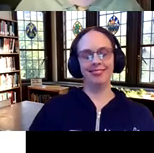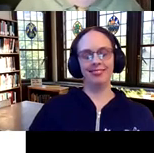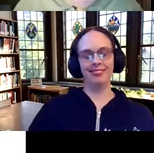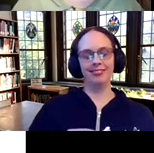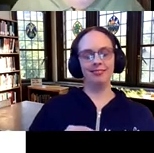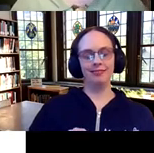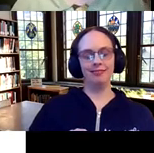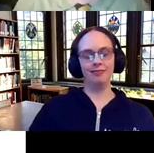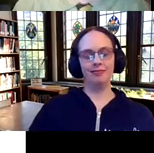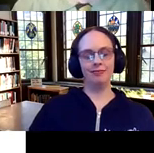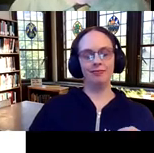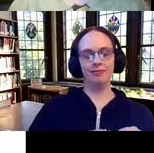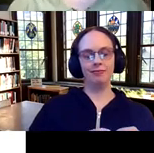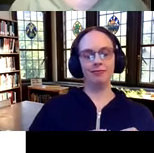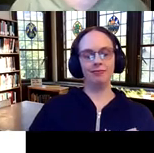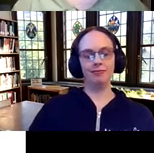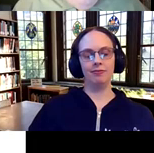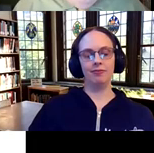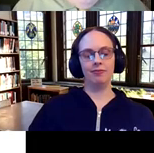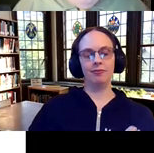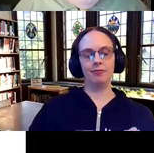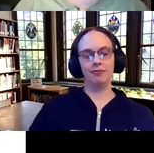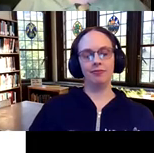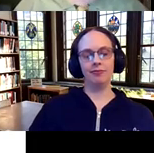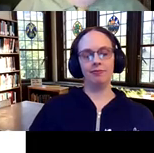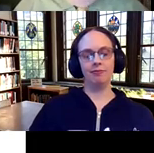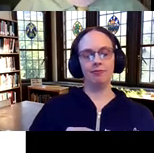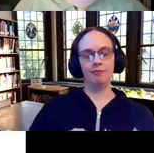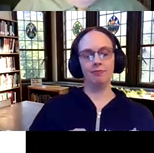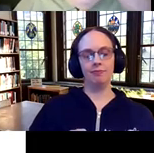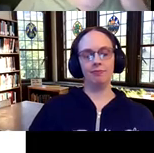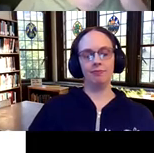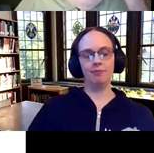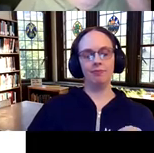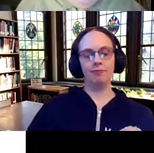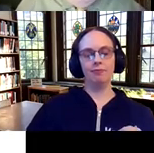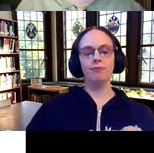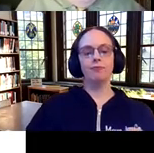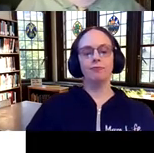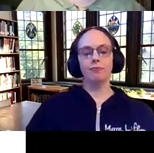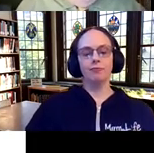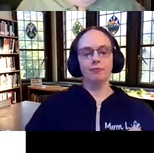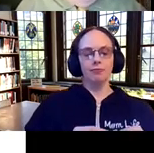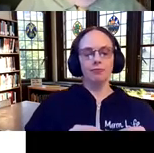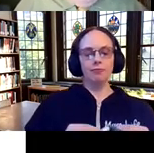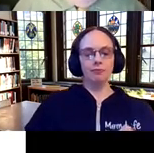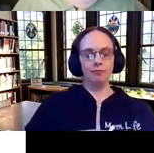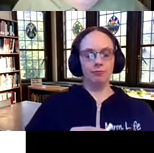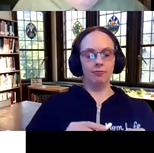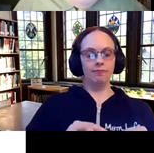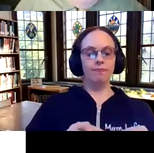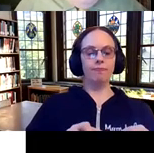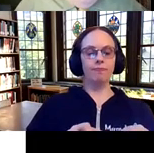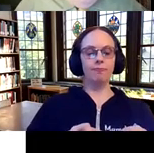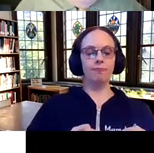And sadly, she was quite right that life later would not be so trouble-free. She taught for a while and then very sadly died